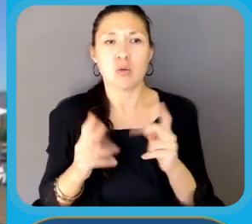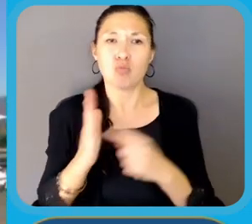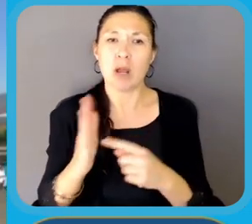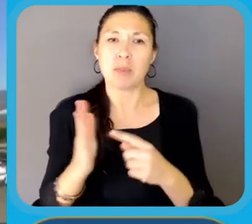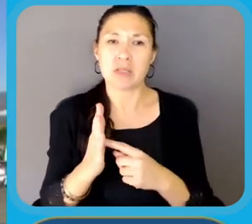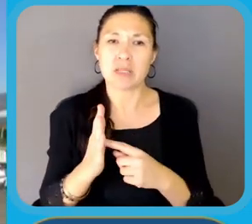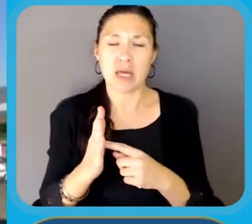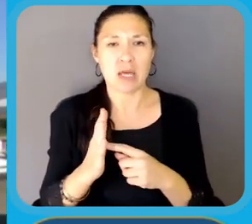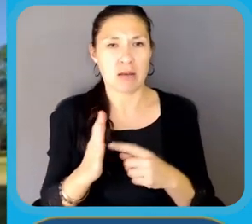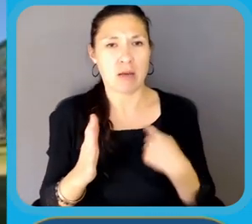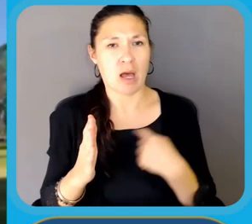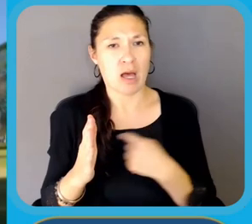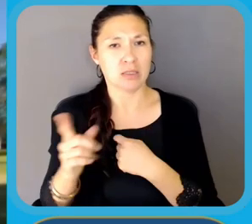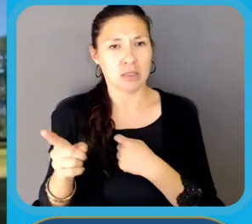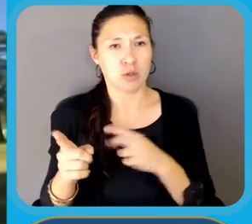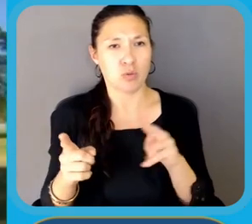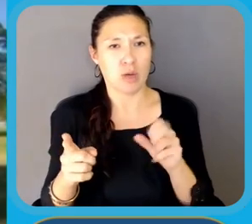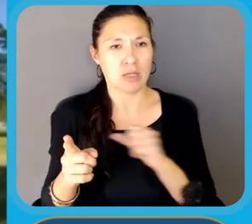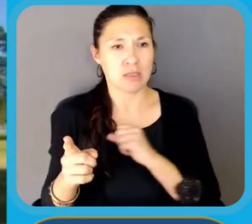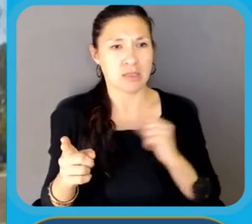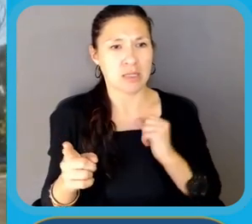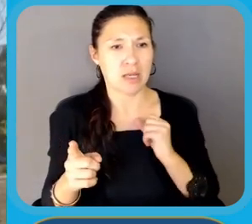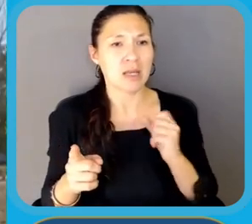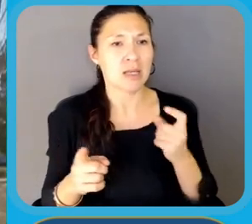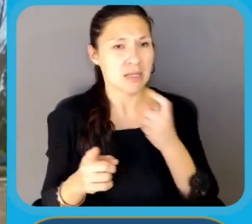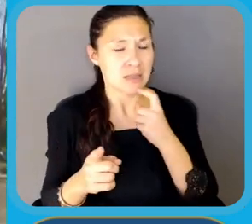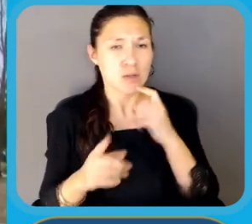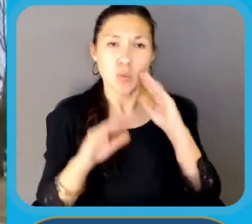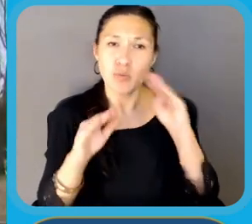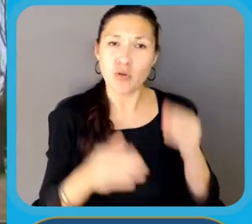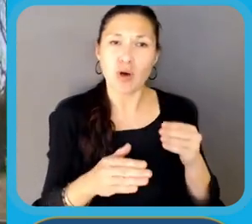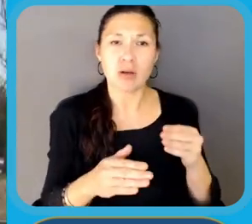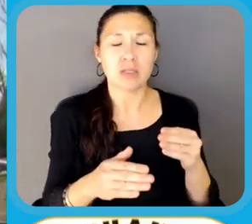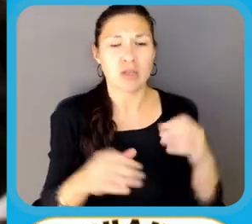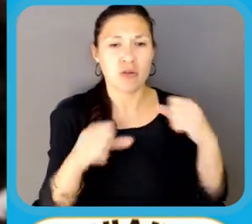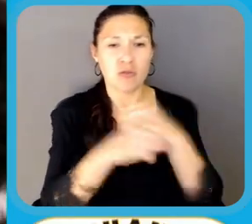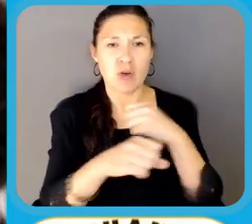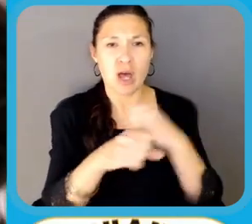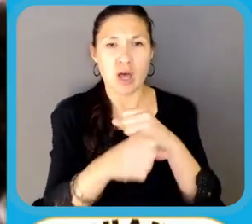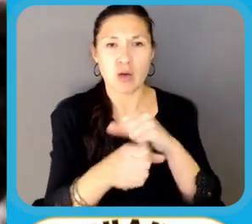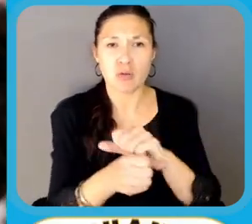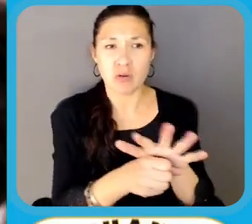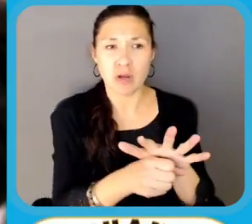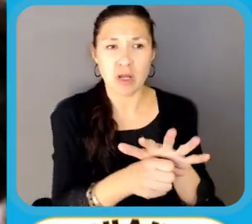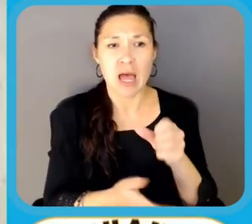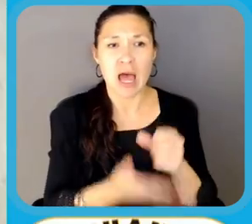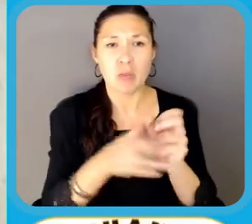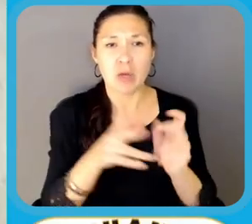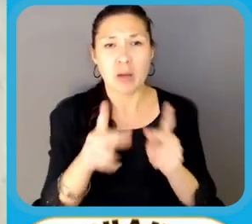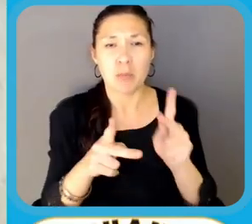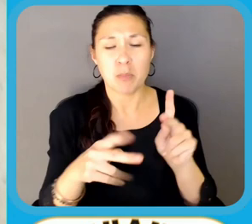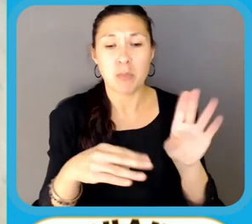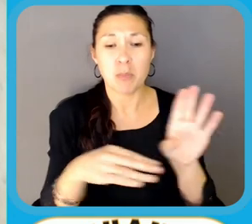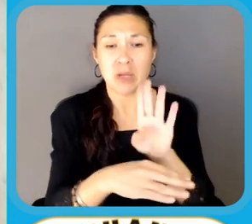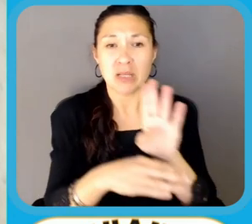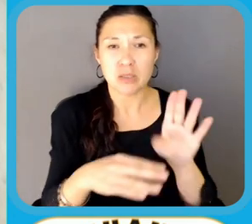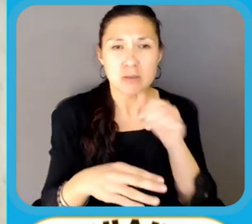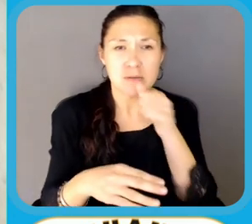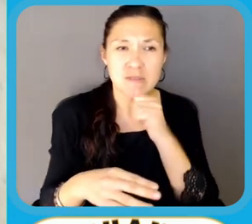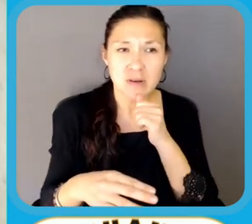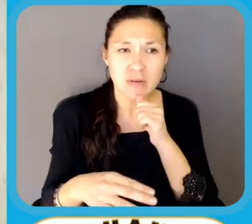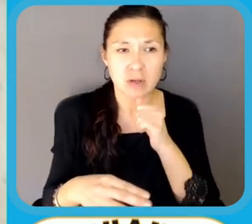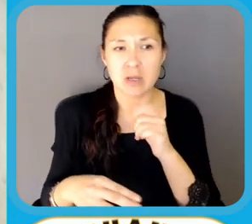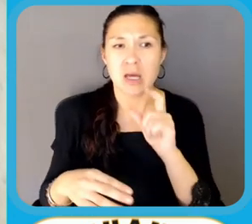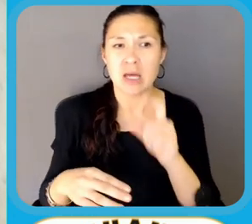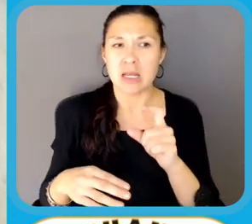his top priority is fighting the coronavirus and helping families and businesses who are suffering the consequences. We need to act